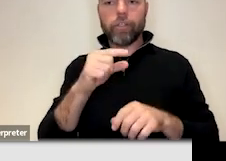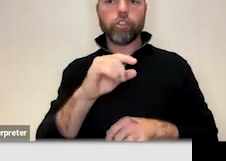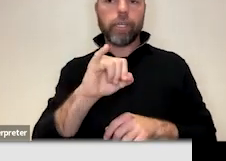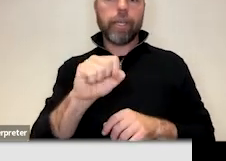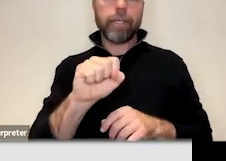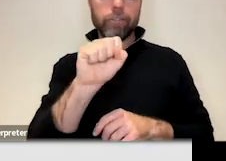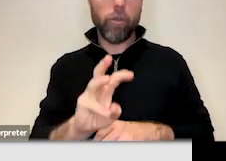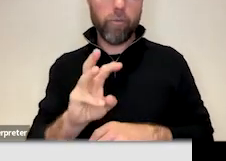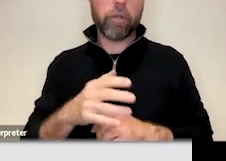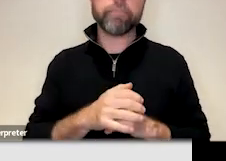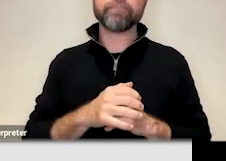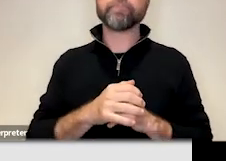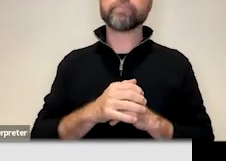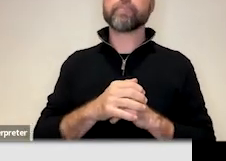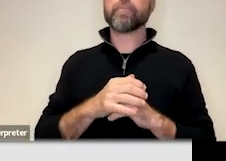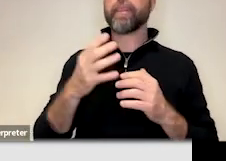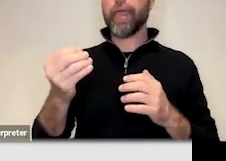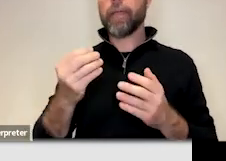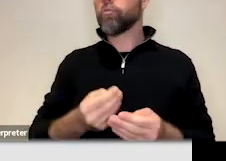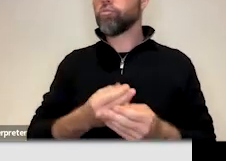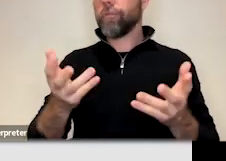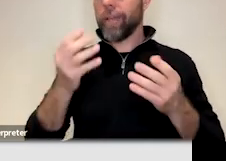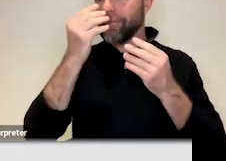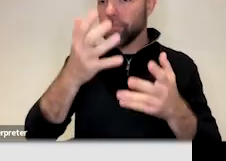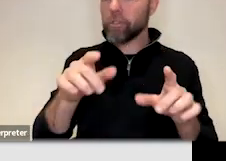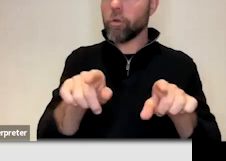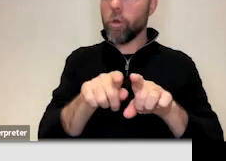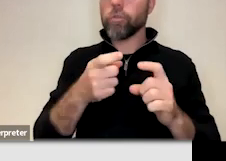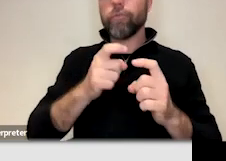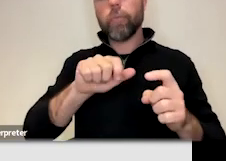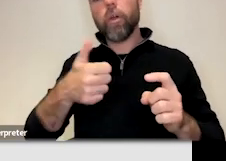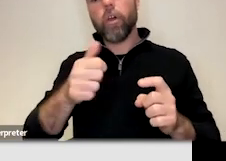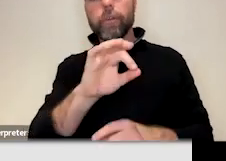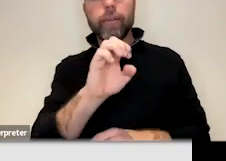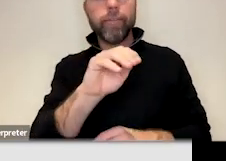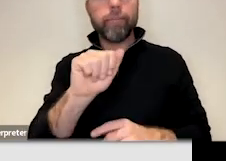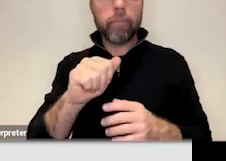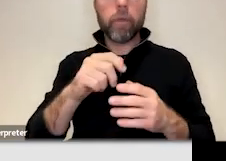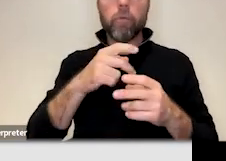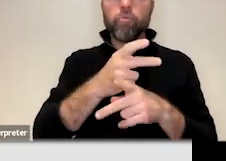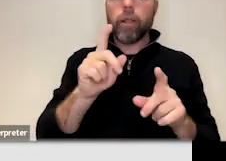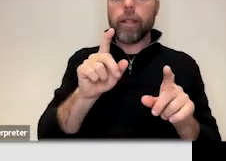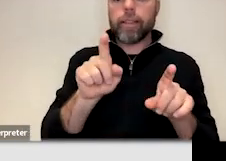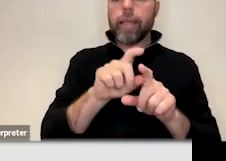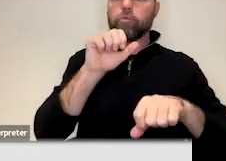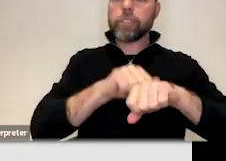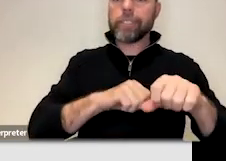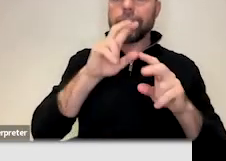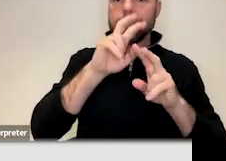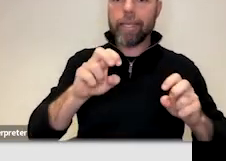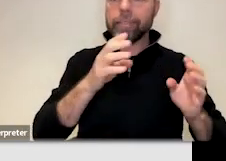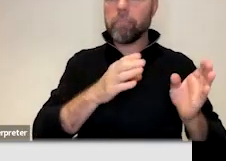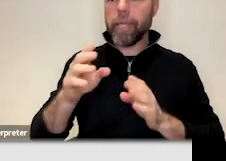software. And providing information also from other FEMA products like FEMA's Resilience Analysis and Planning Tool,